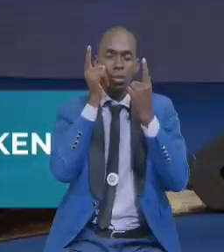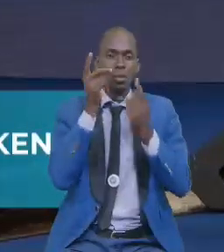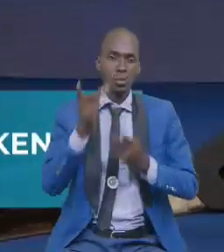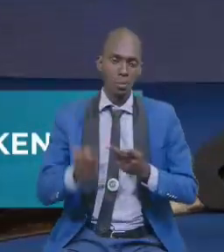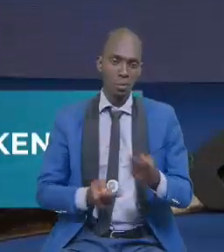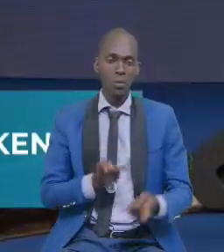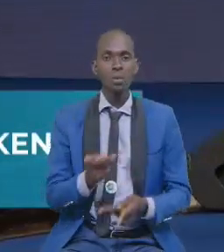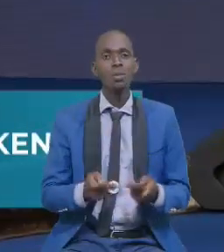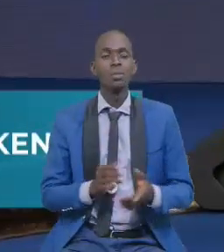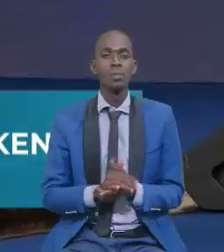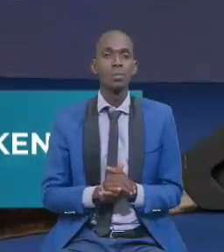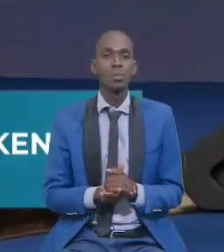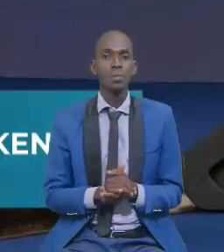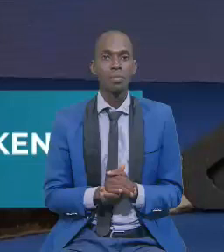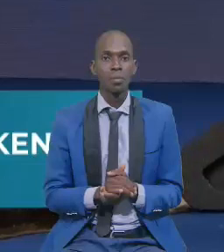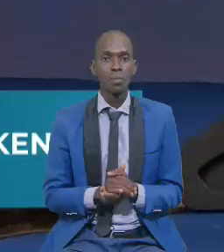visitation.